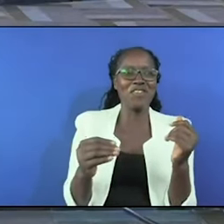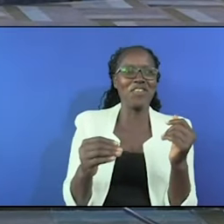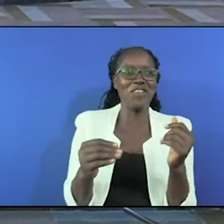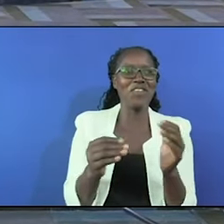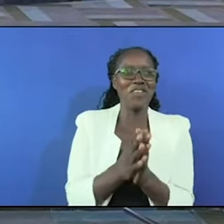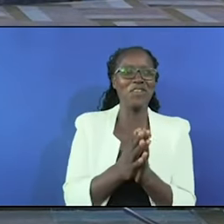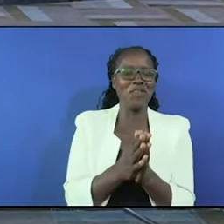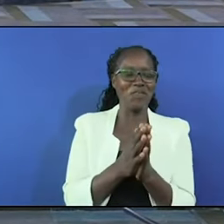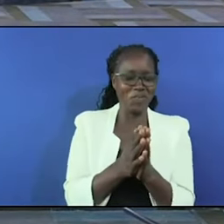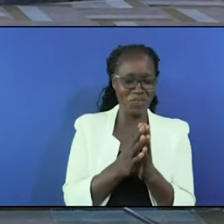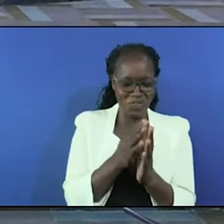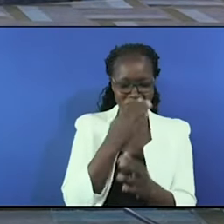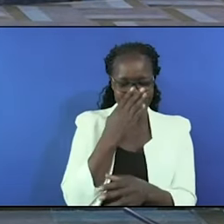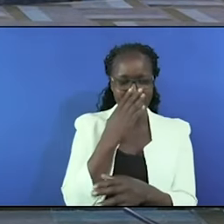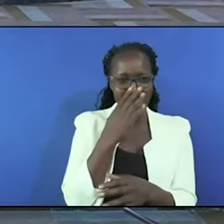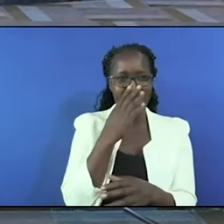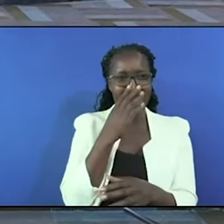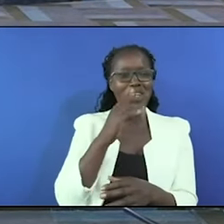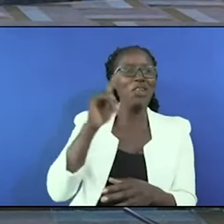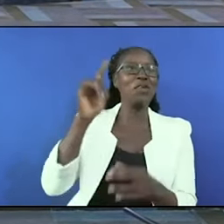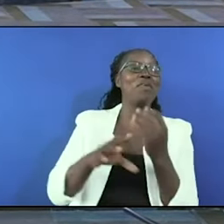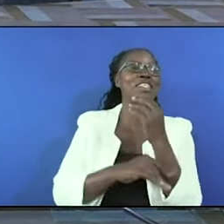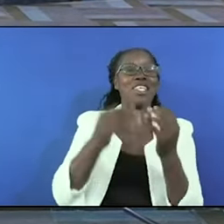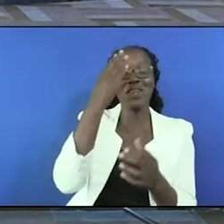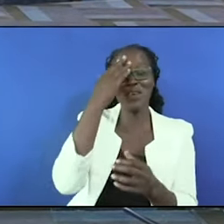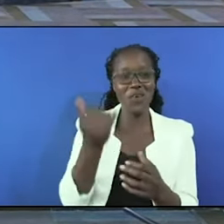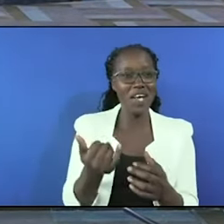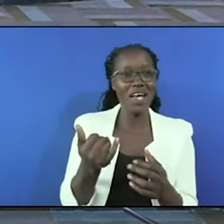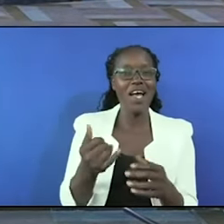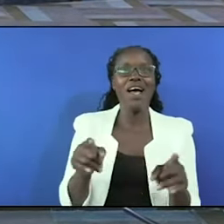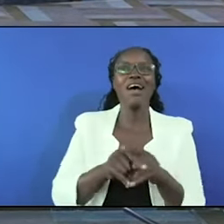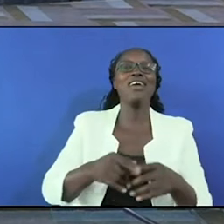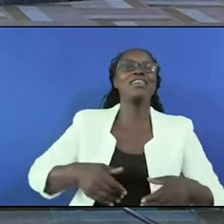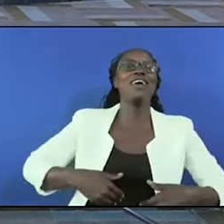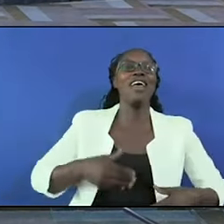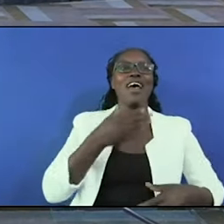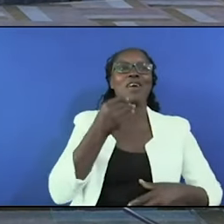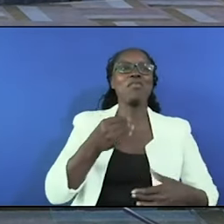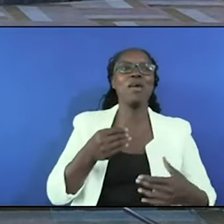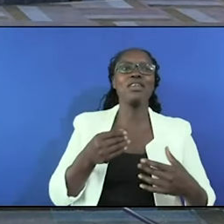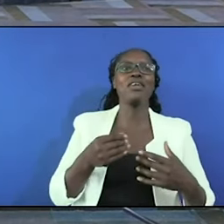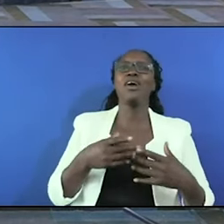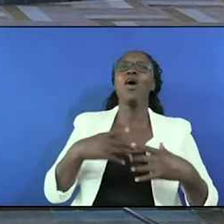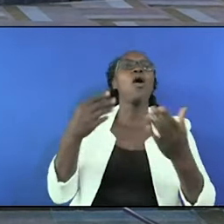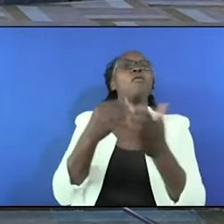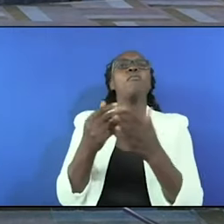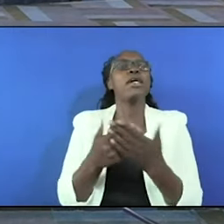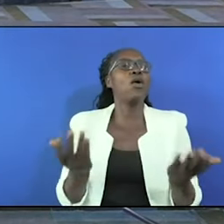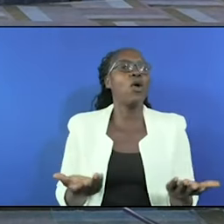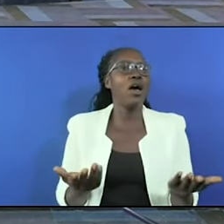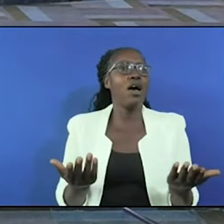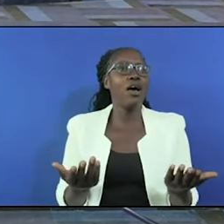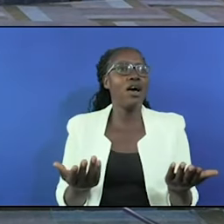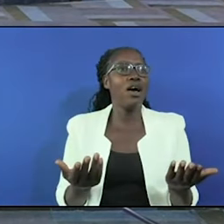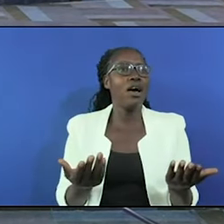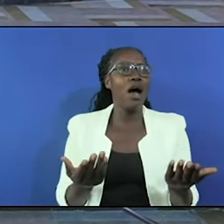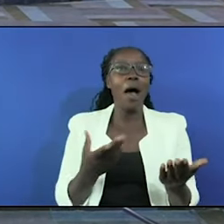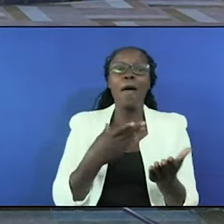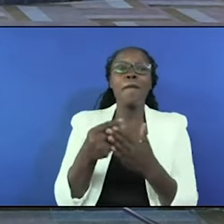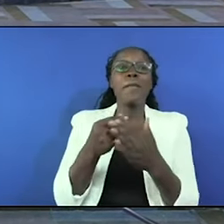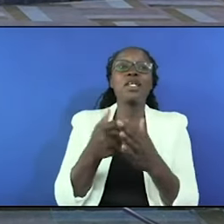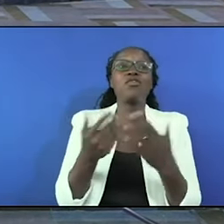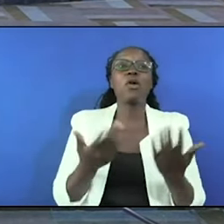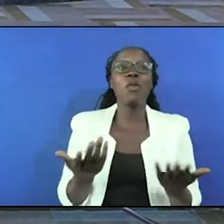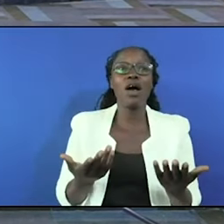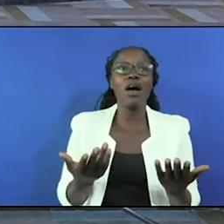You have to be a thief. You must steal, because as a young man, where do you get the money? Where do you get the money,